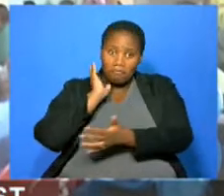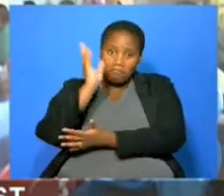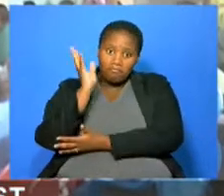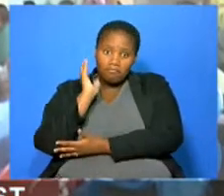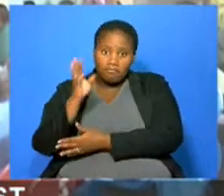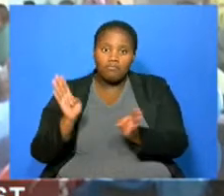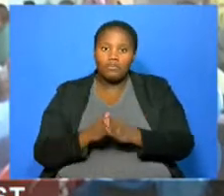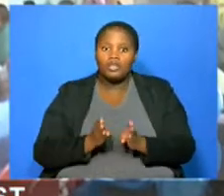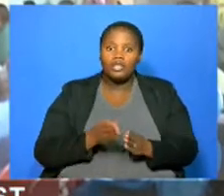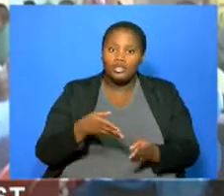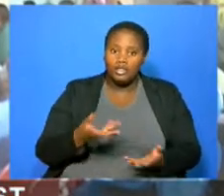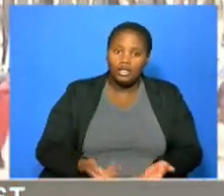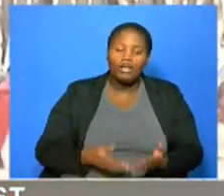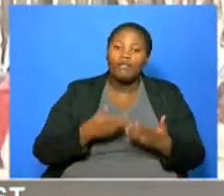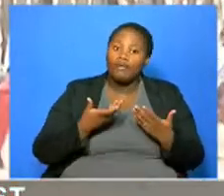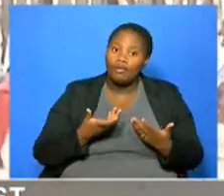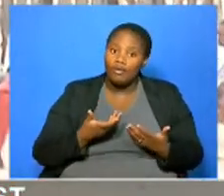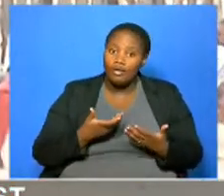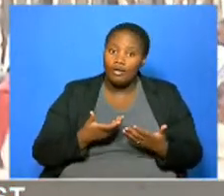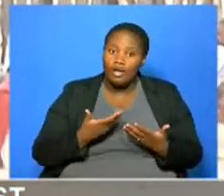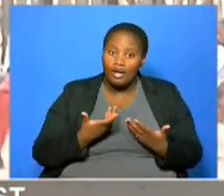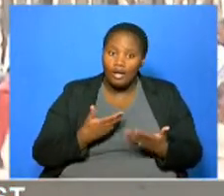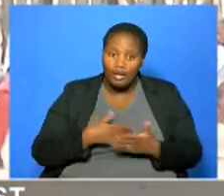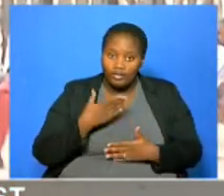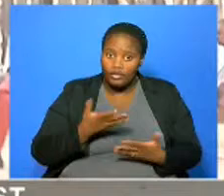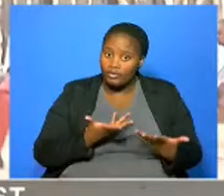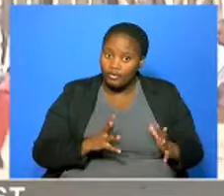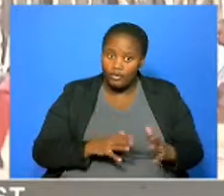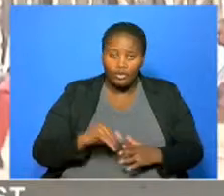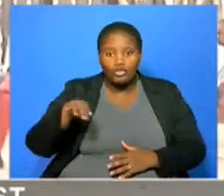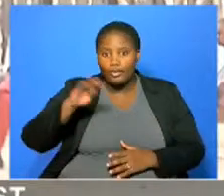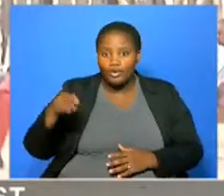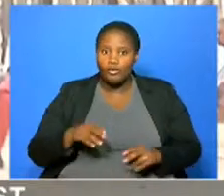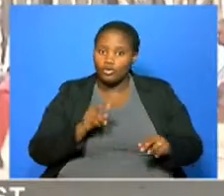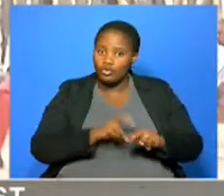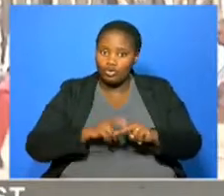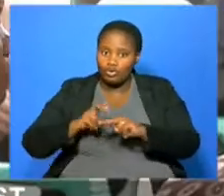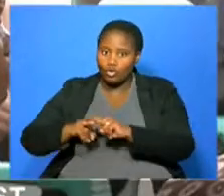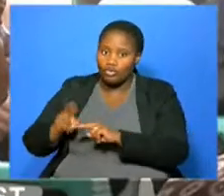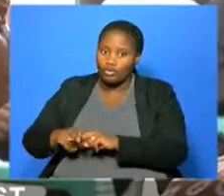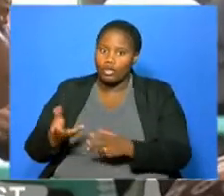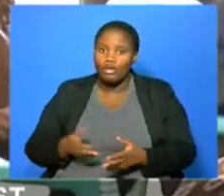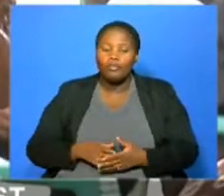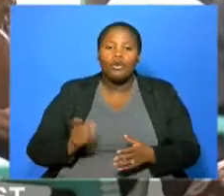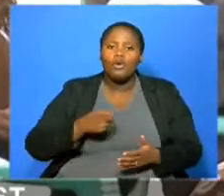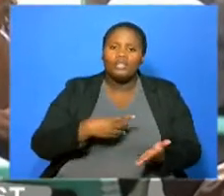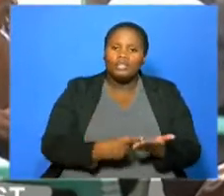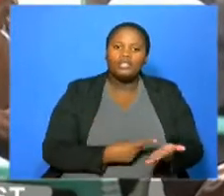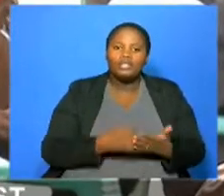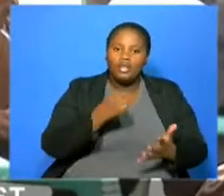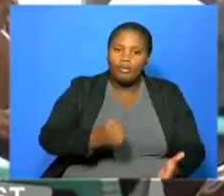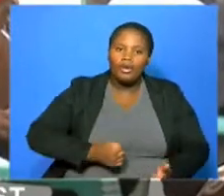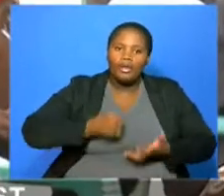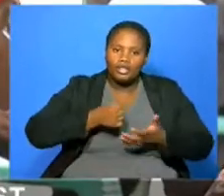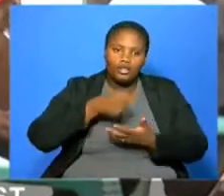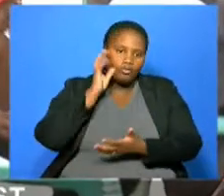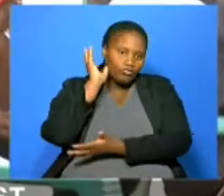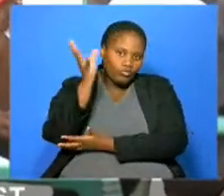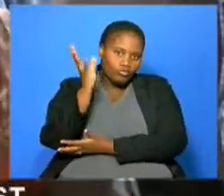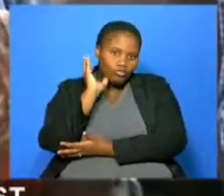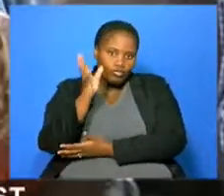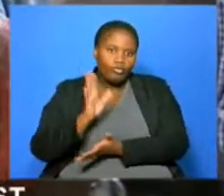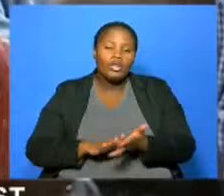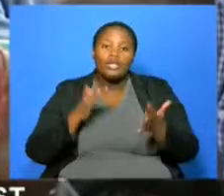consultative meetings after the conclusion of the Parliament sitting, which discussed, among others, the budget speech, Mr. Latisitswe